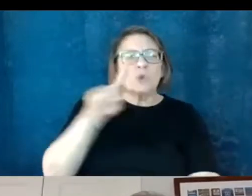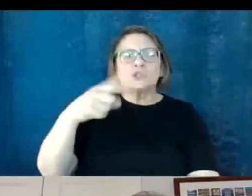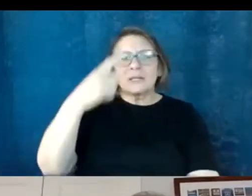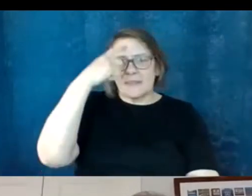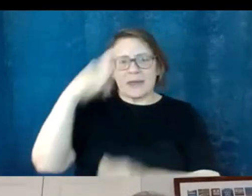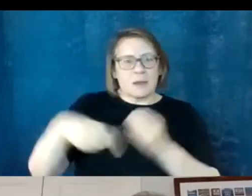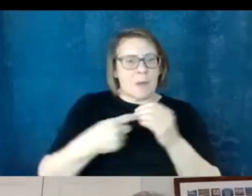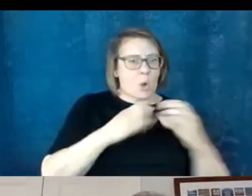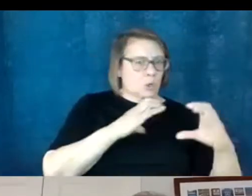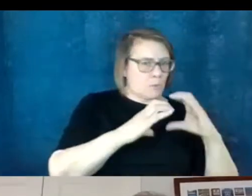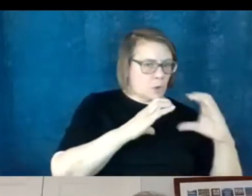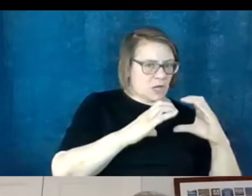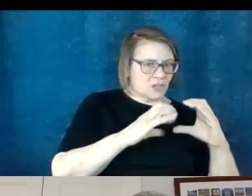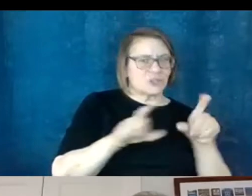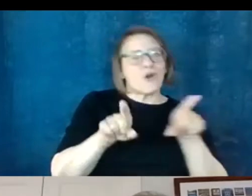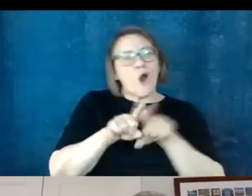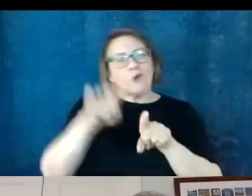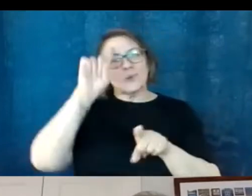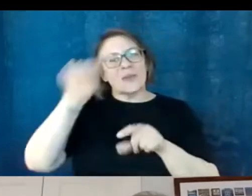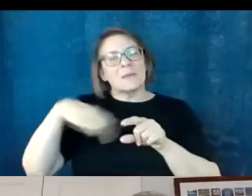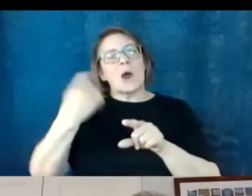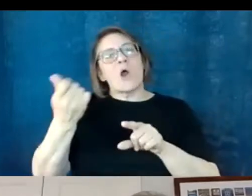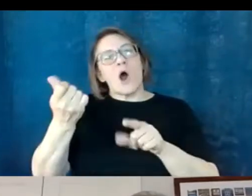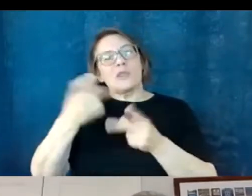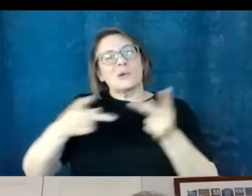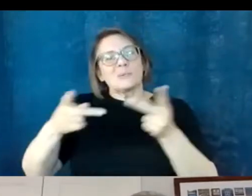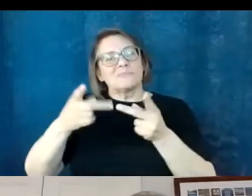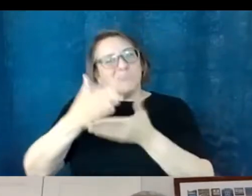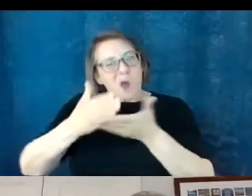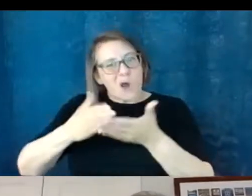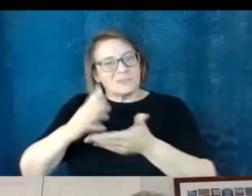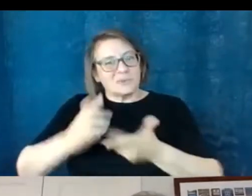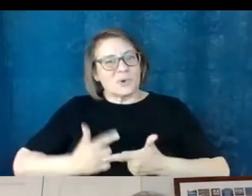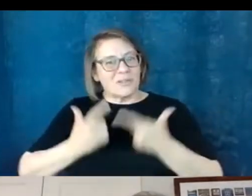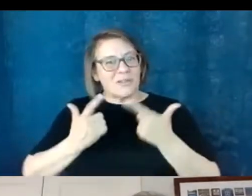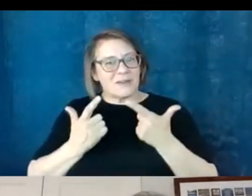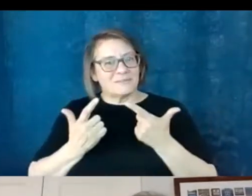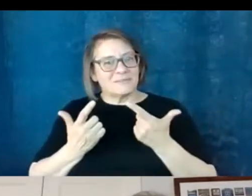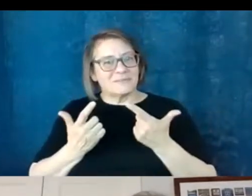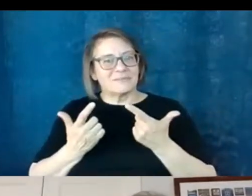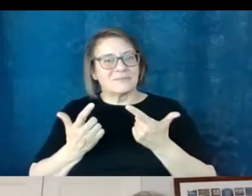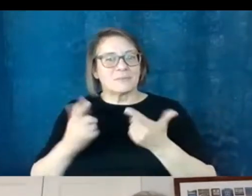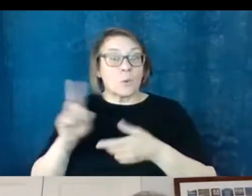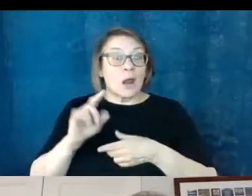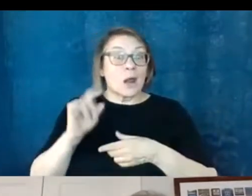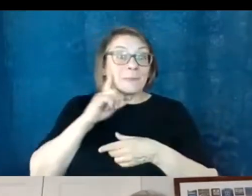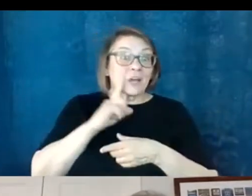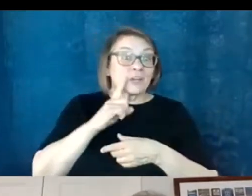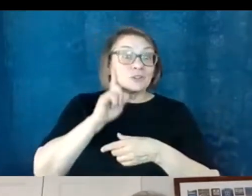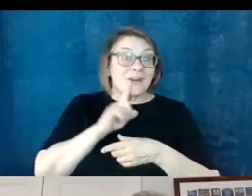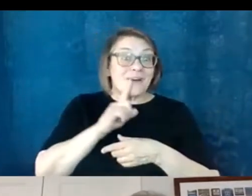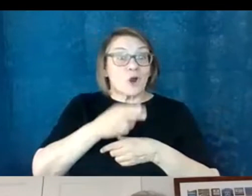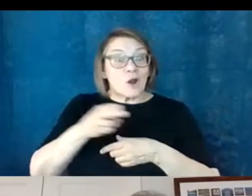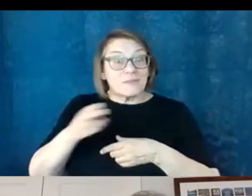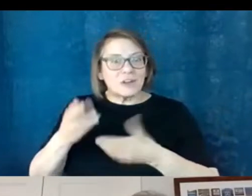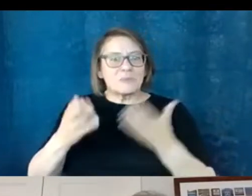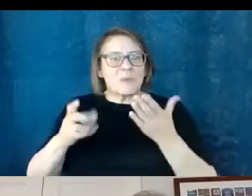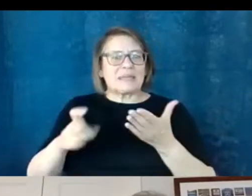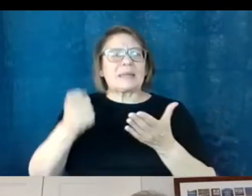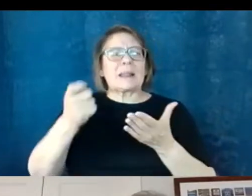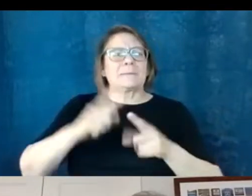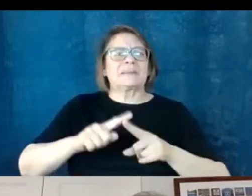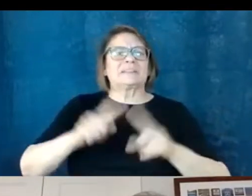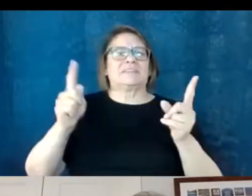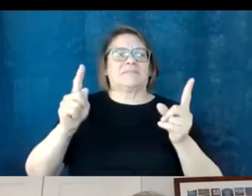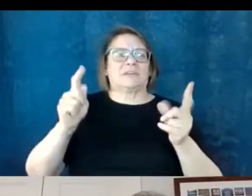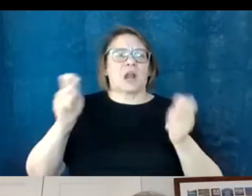communication, also think about other aspects of your life where due to being deaf or hard of hearing, you might need to do things a little bit differently